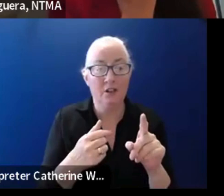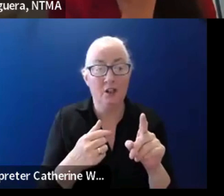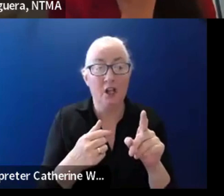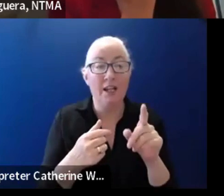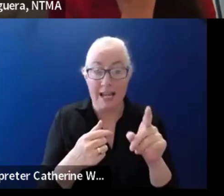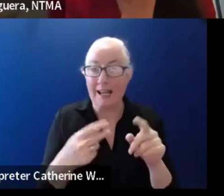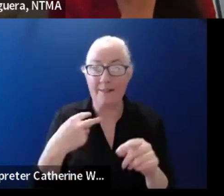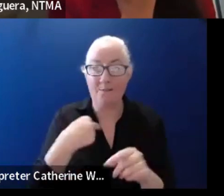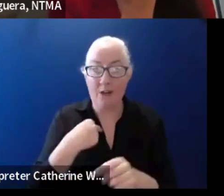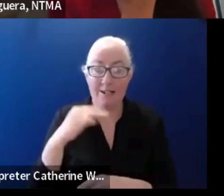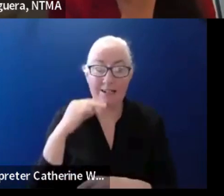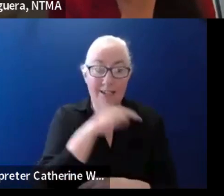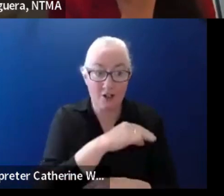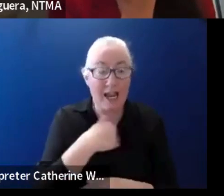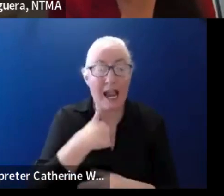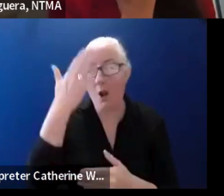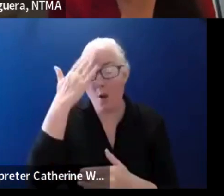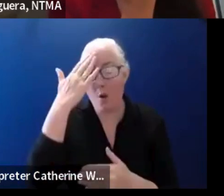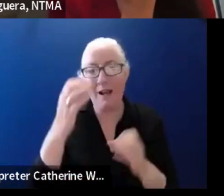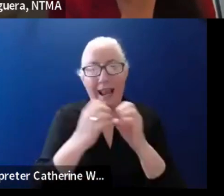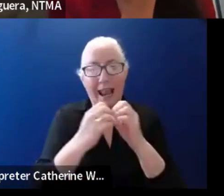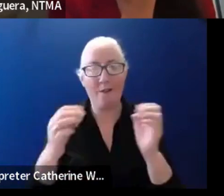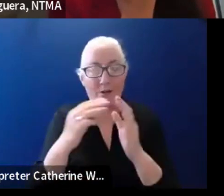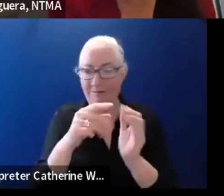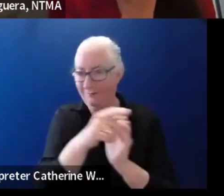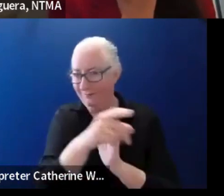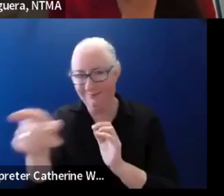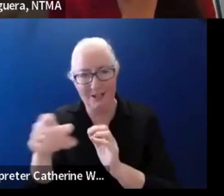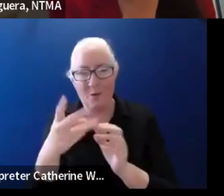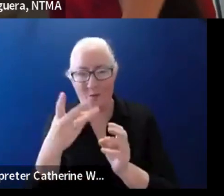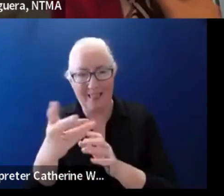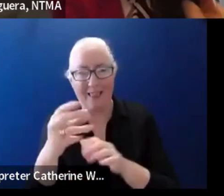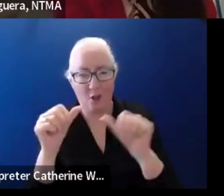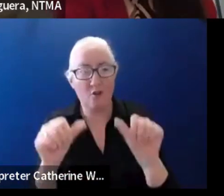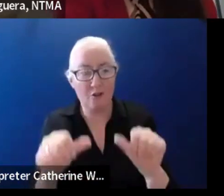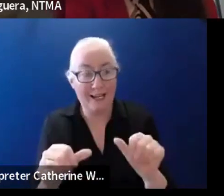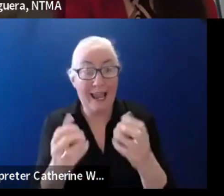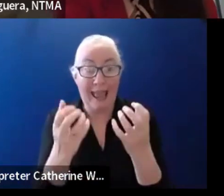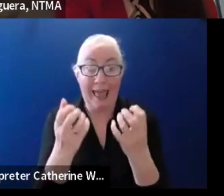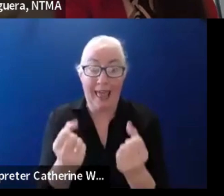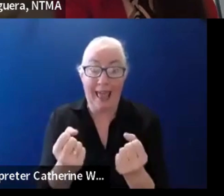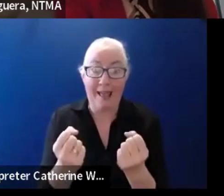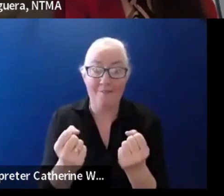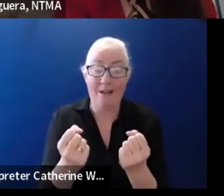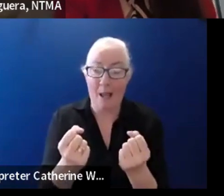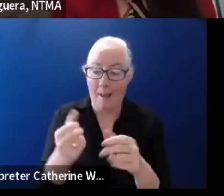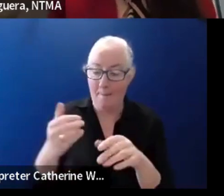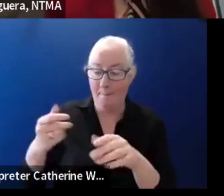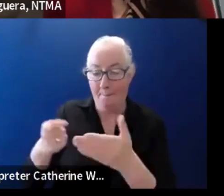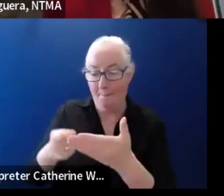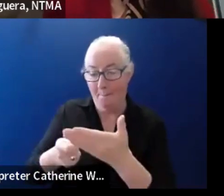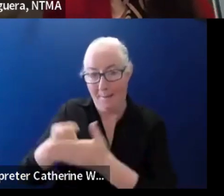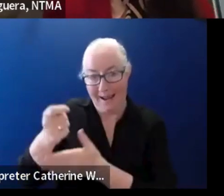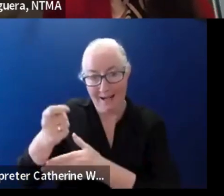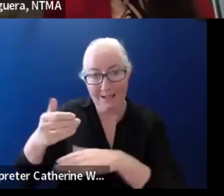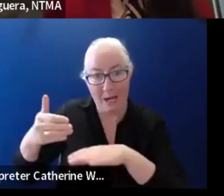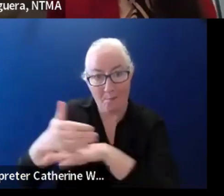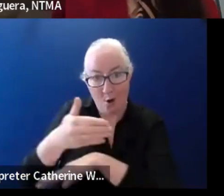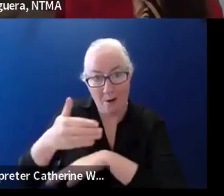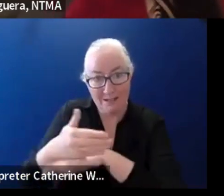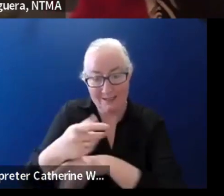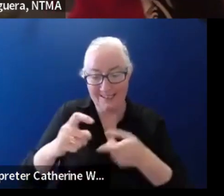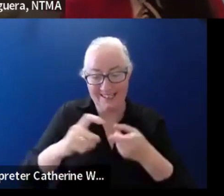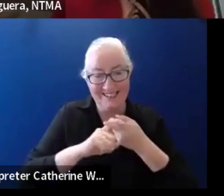so essential, and I know everyone probably on this call will agree as well, to have that paid employment and that sustainable employment at the end